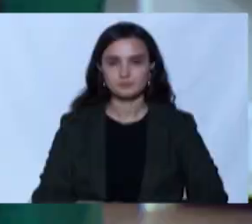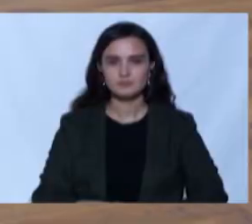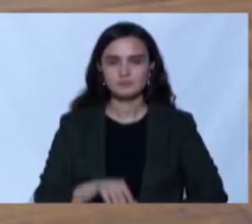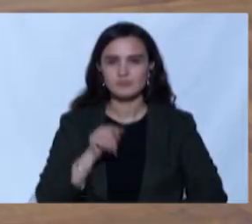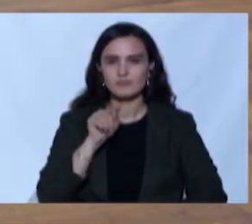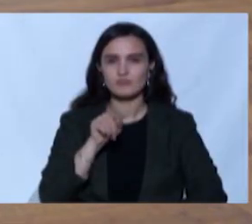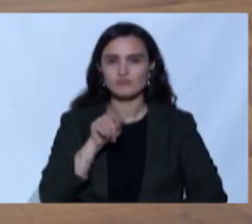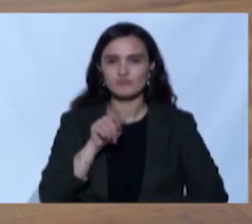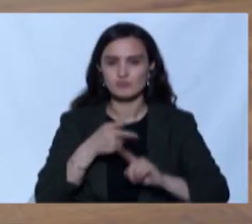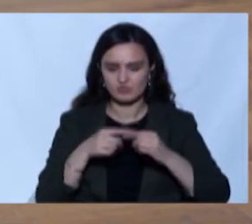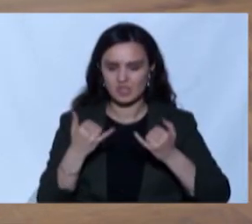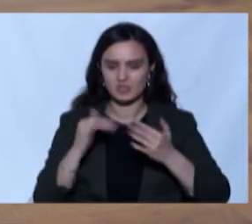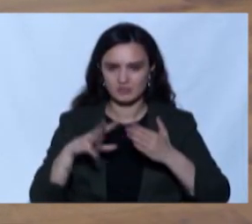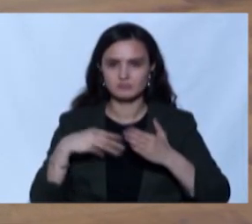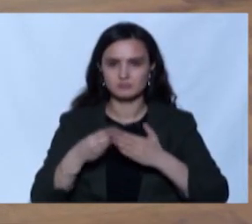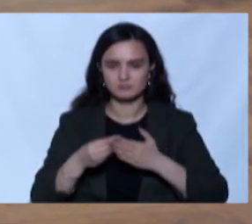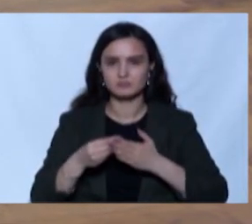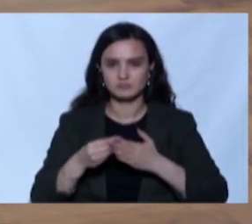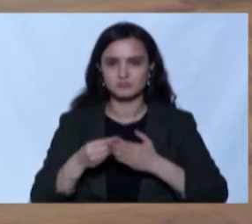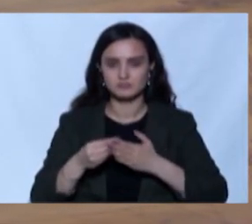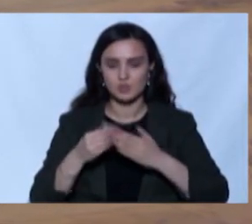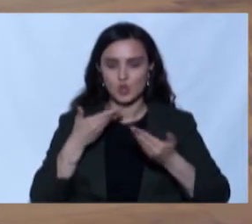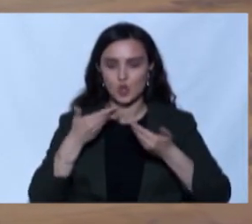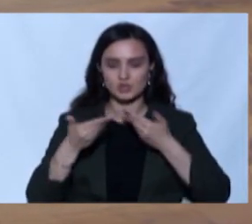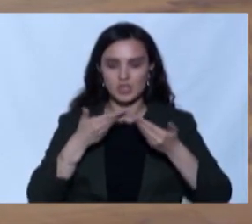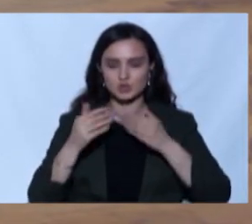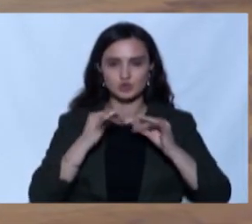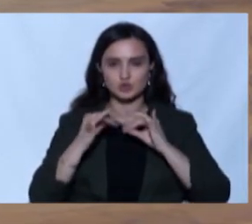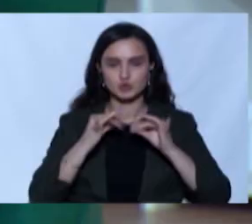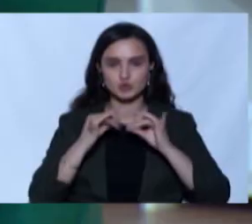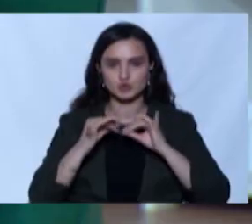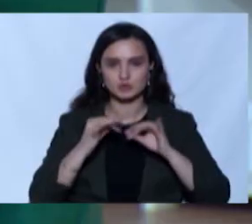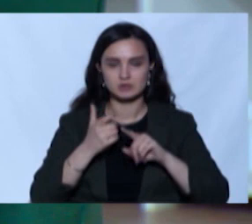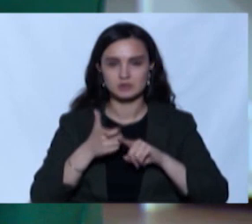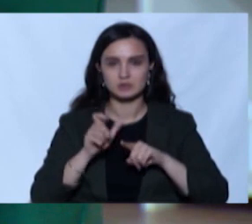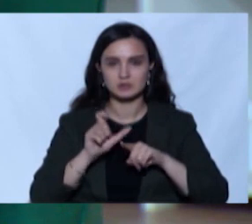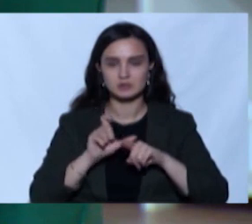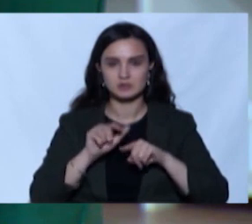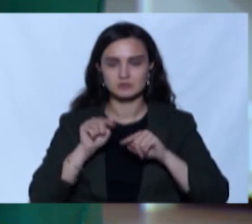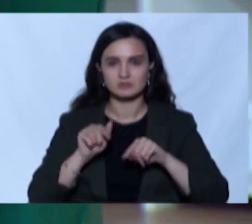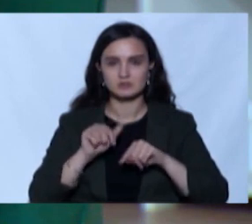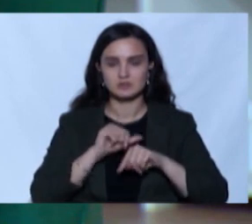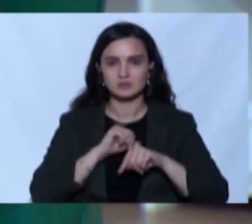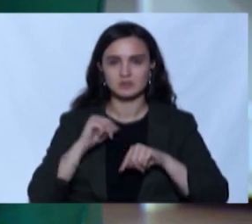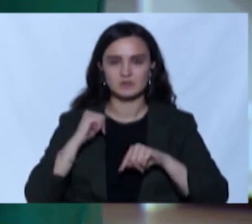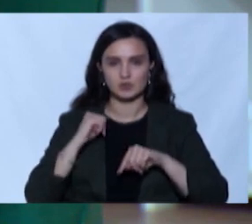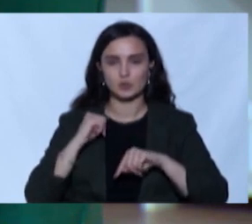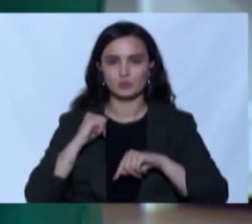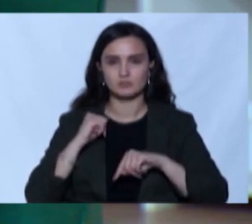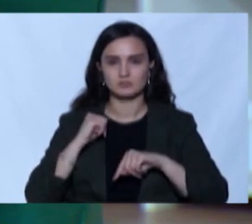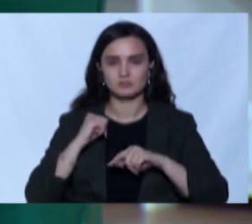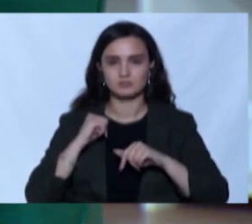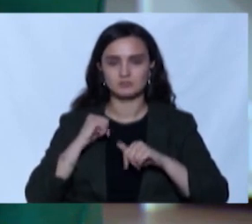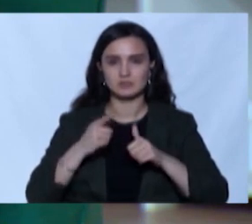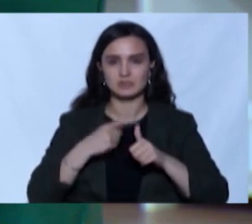she still managed to have this connection with her. In fact, she learned her very own name by tracing the